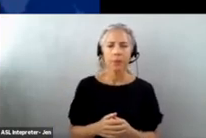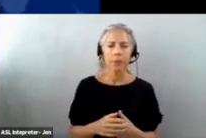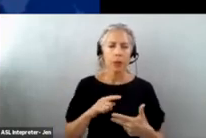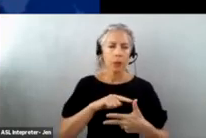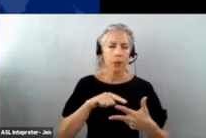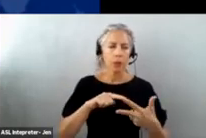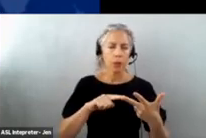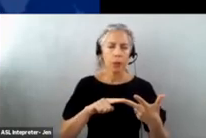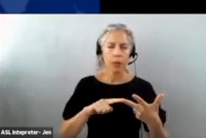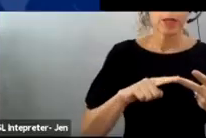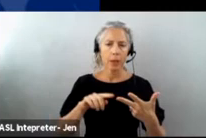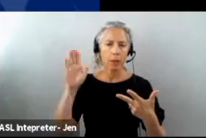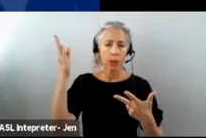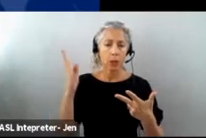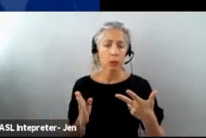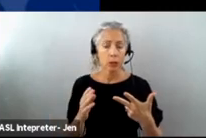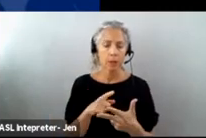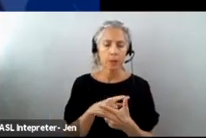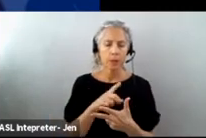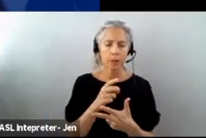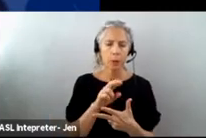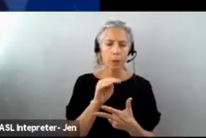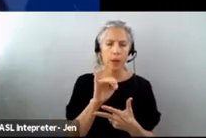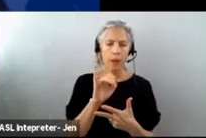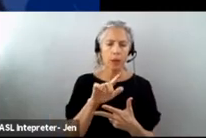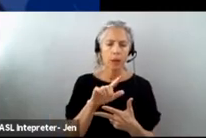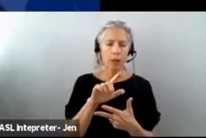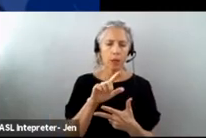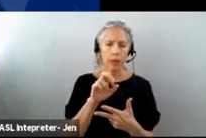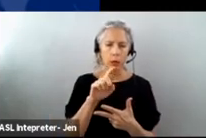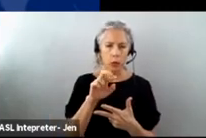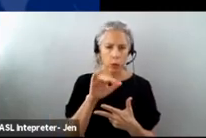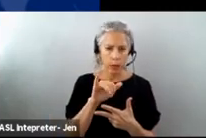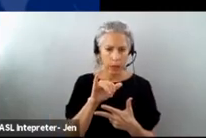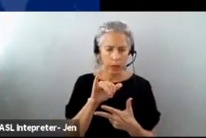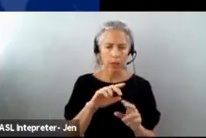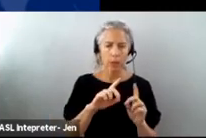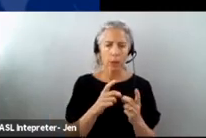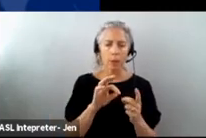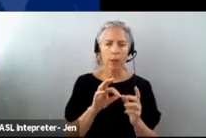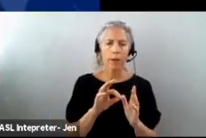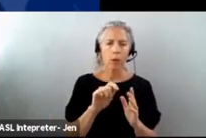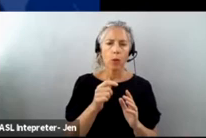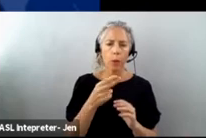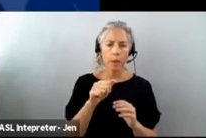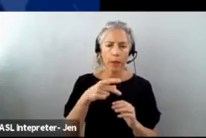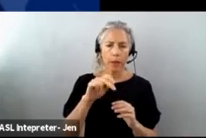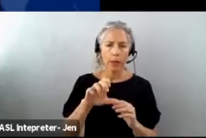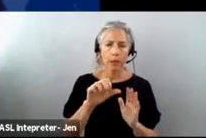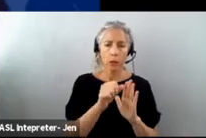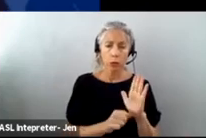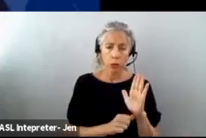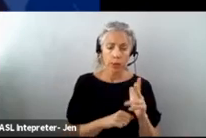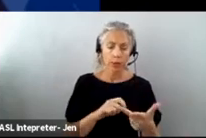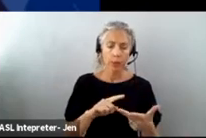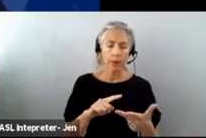three outstanding presenters. Dr. Michael Landry is a professor in the Department of Orthopedic Surgery and the Duke Global Health Institute.